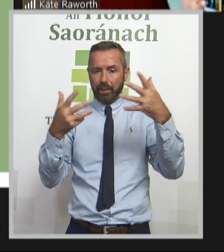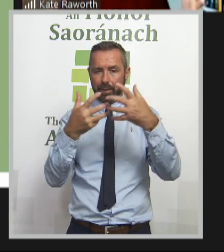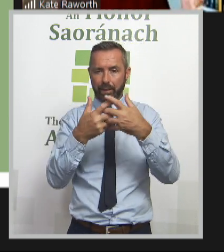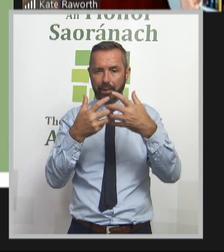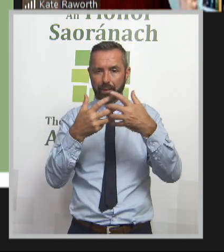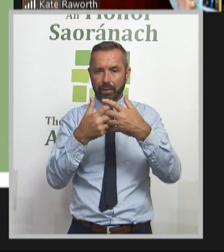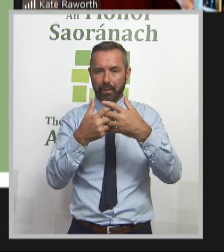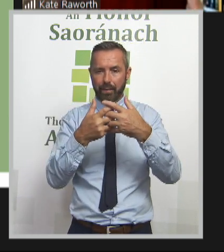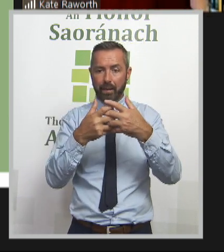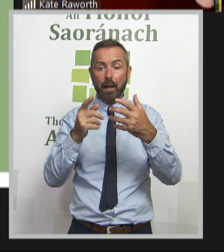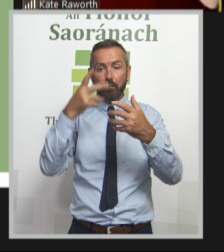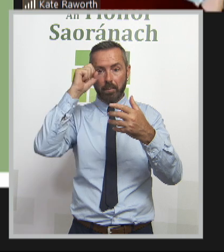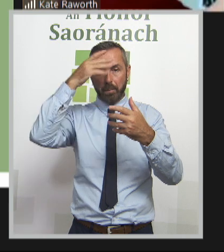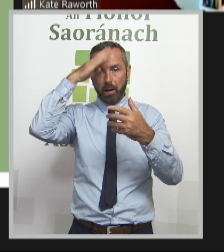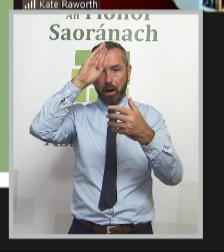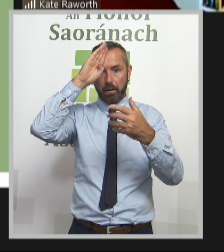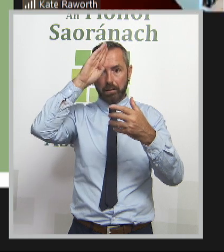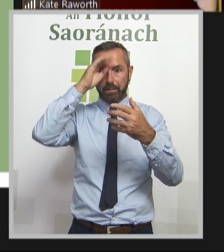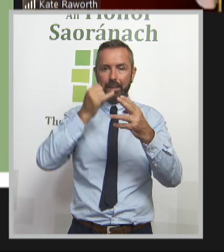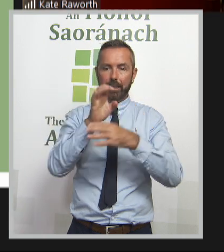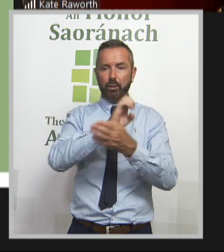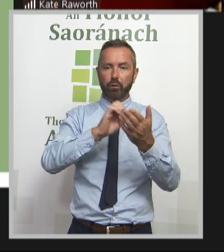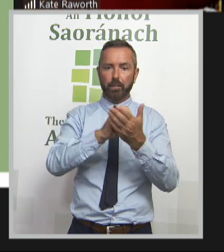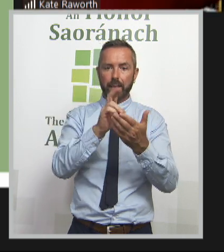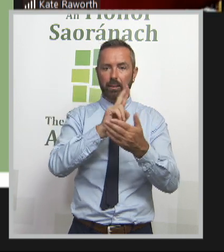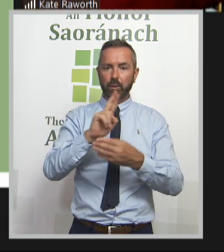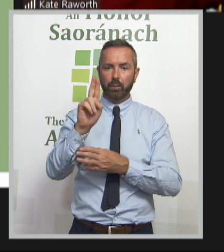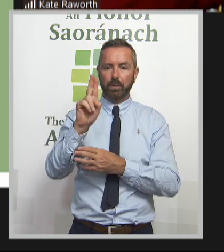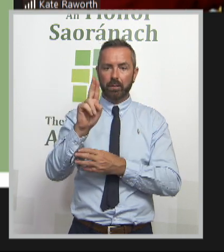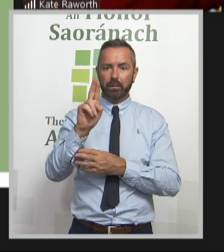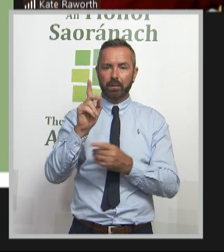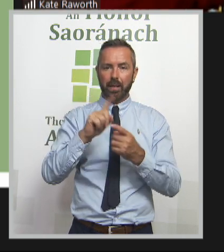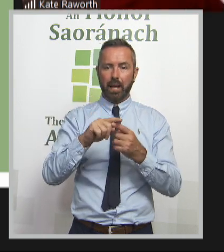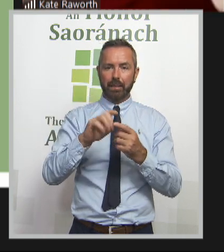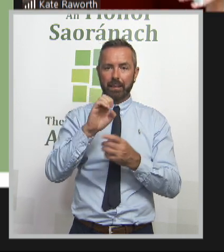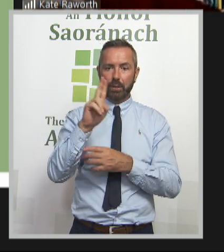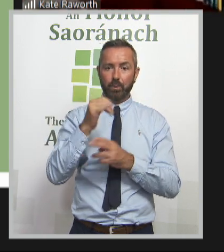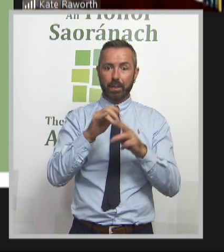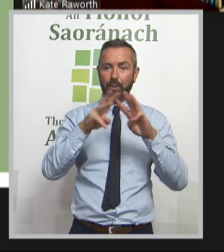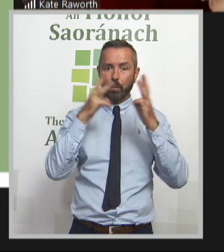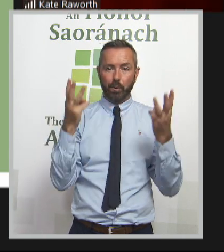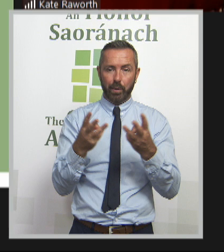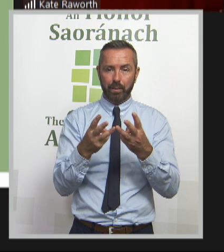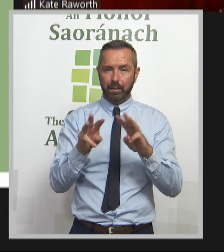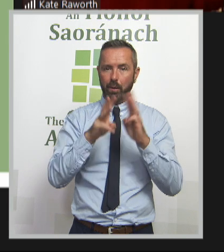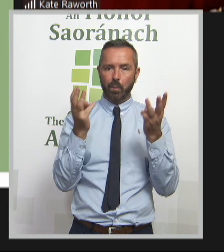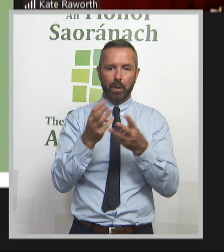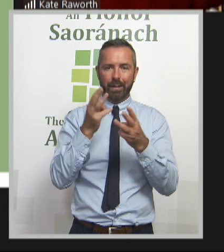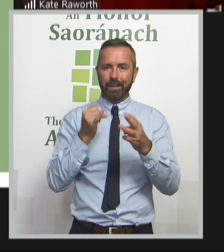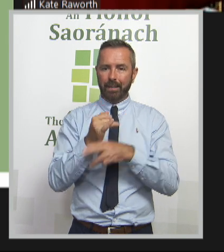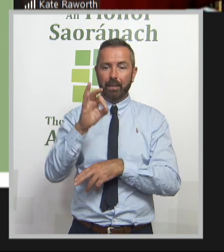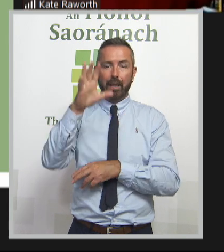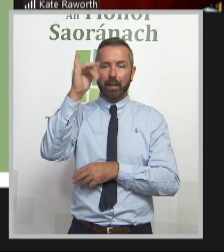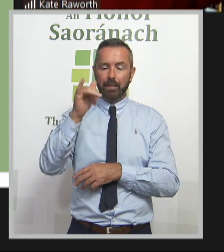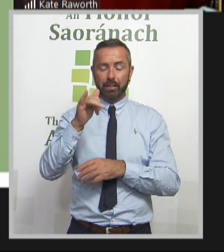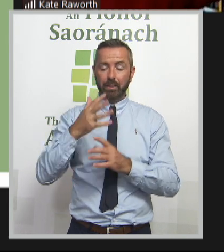in the European Union, embedded in the world. So there are bigger systems. None of us is in control. And Eddie was talking about the financial markets that are